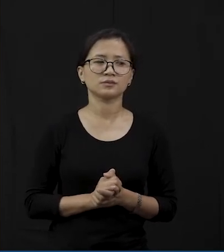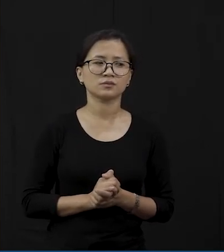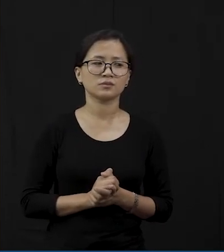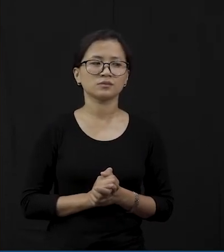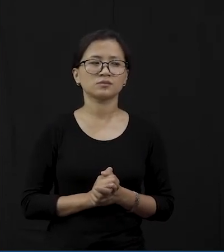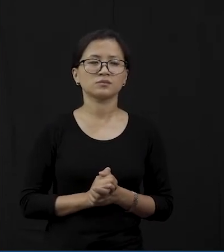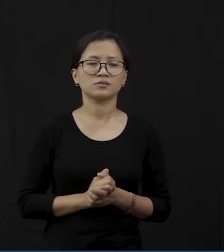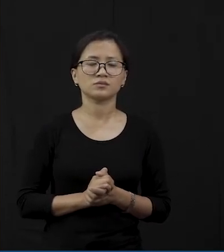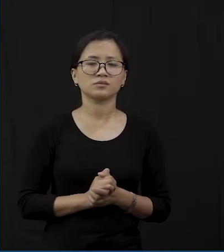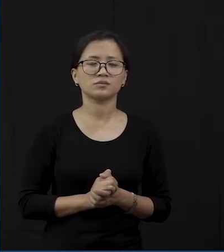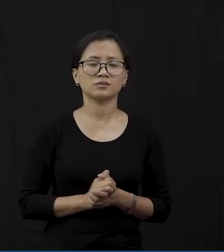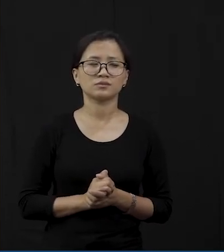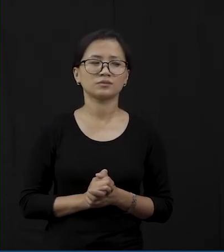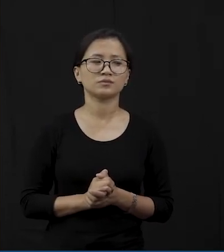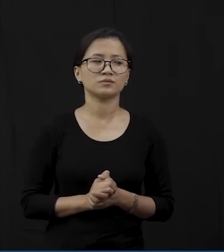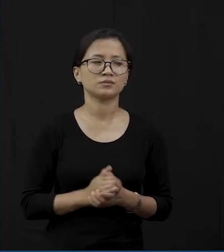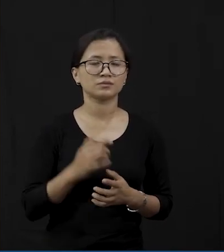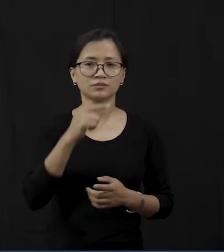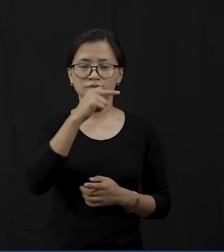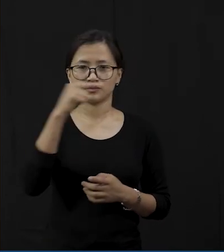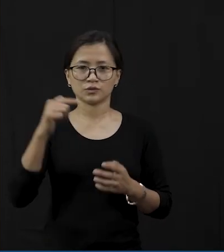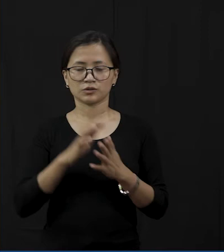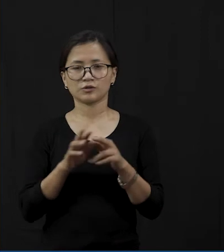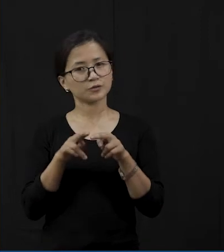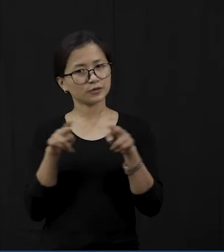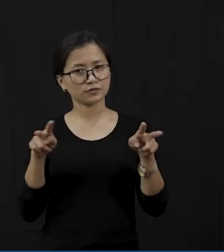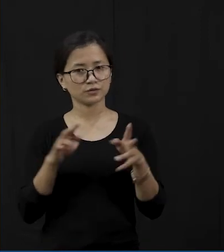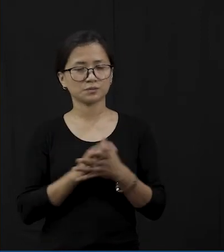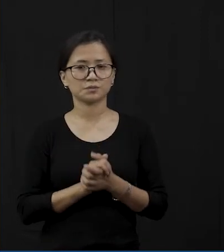Now subtraction or the difference.